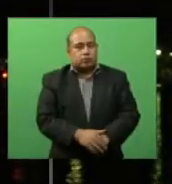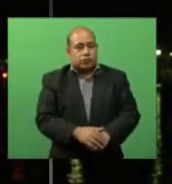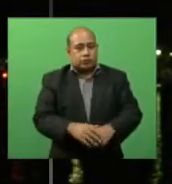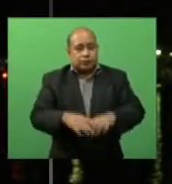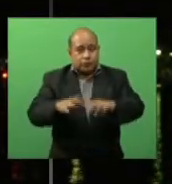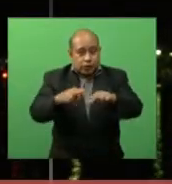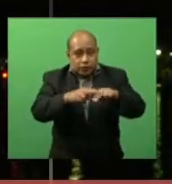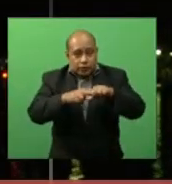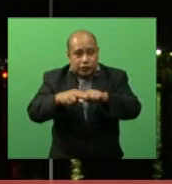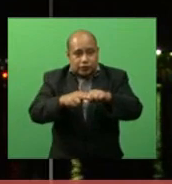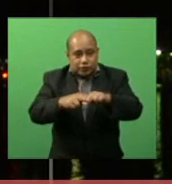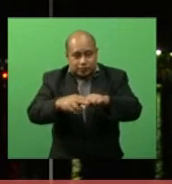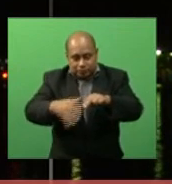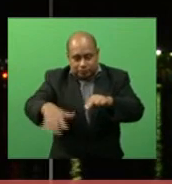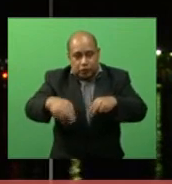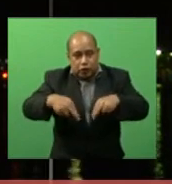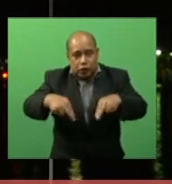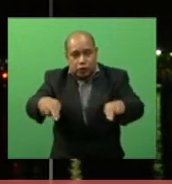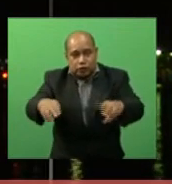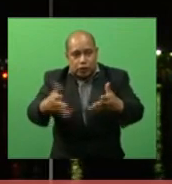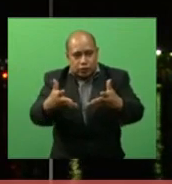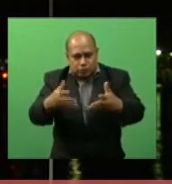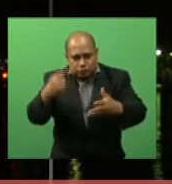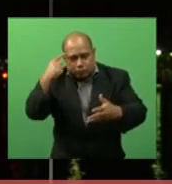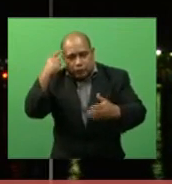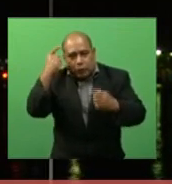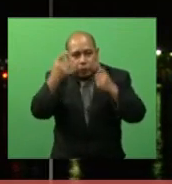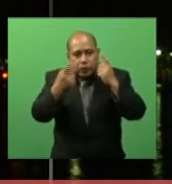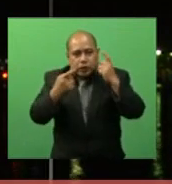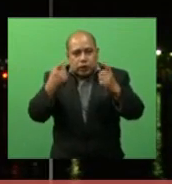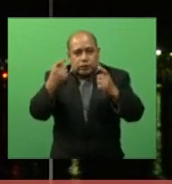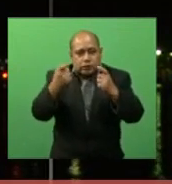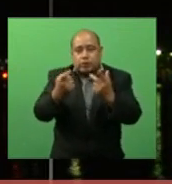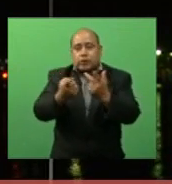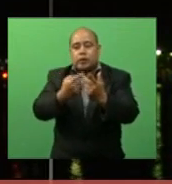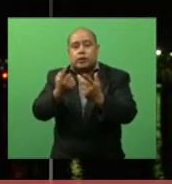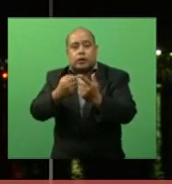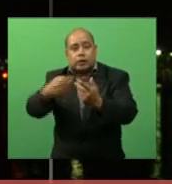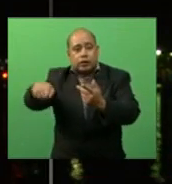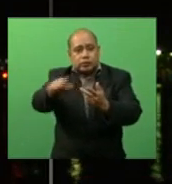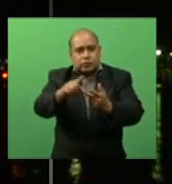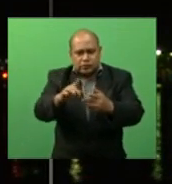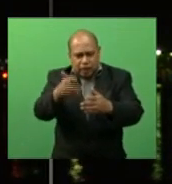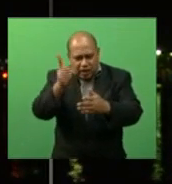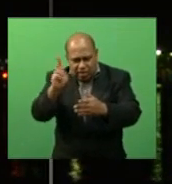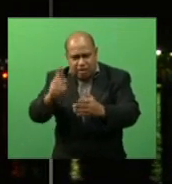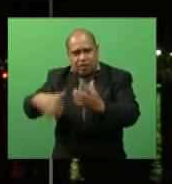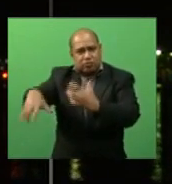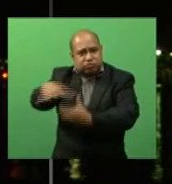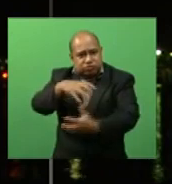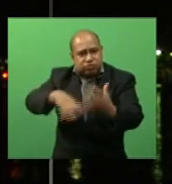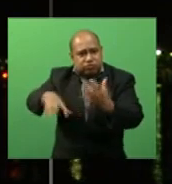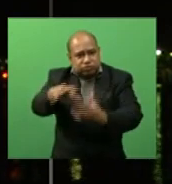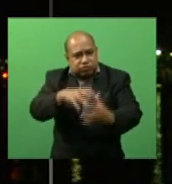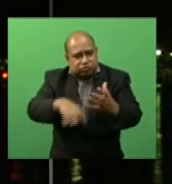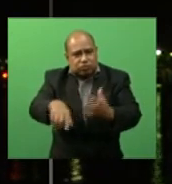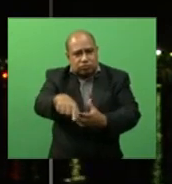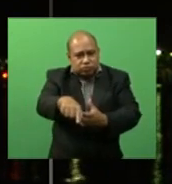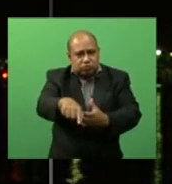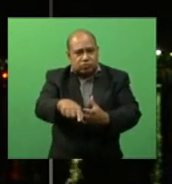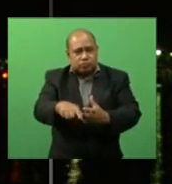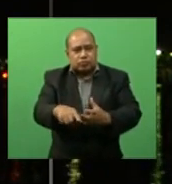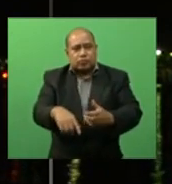The Fiji Roads Authority is concerned that if another cyclone hits, a portion of the Princess Road in Sawani may be lost for